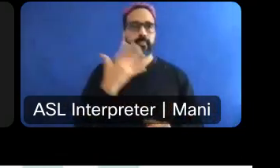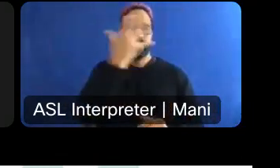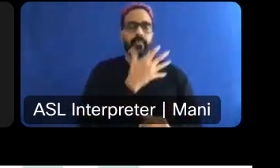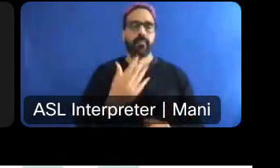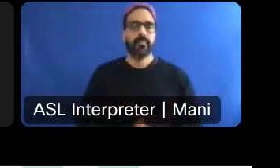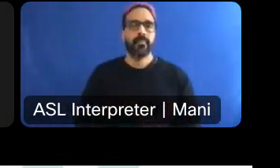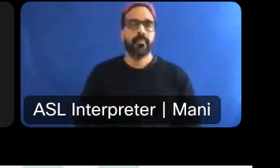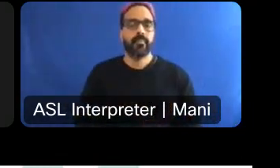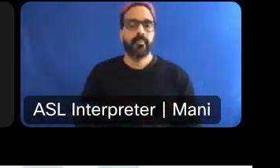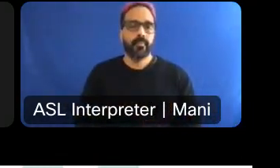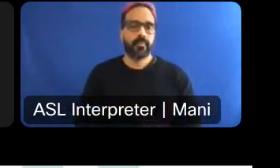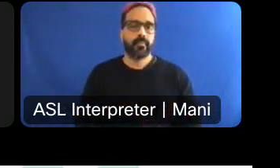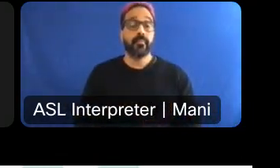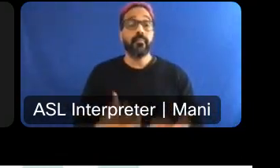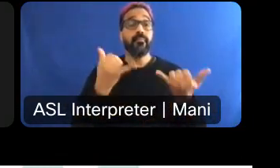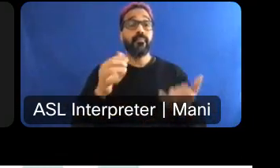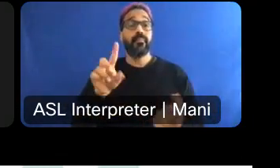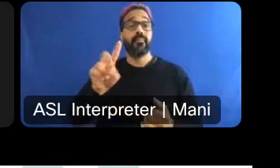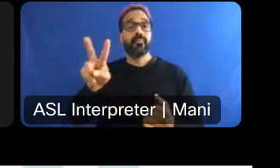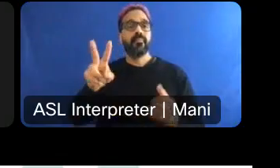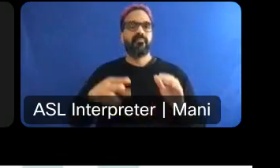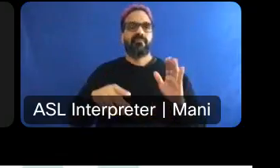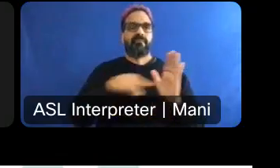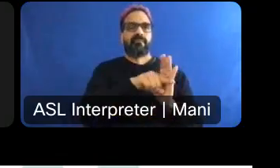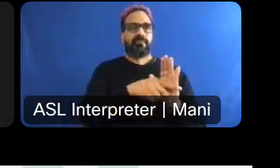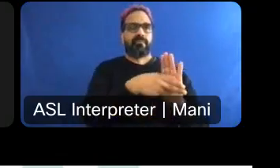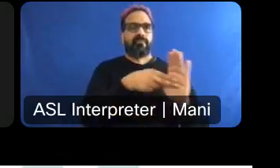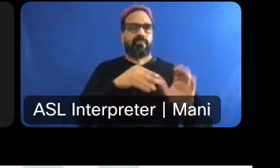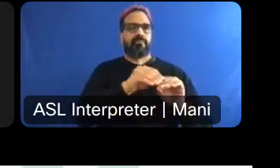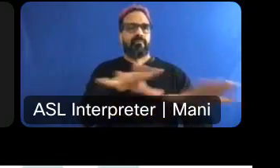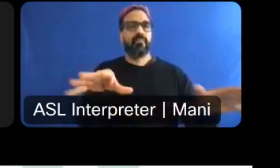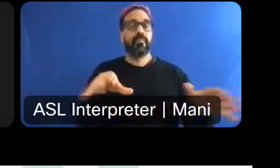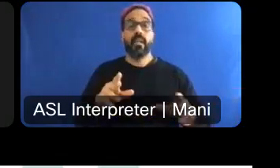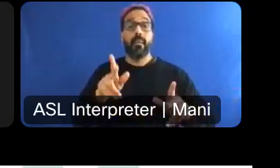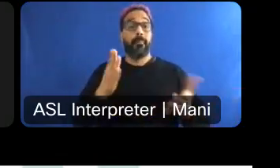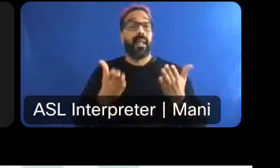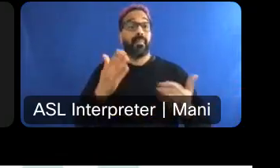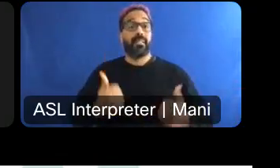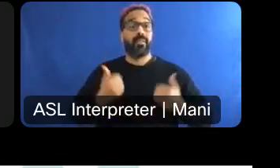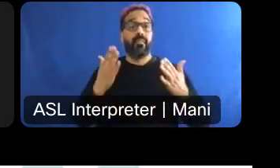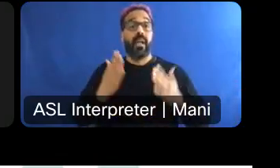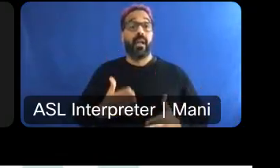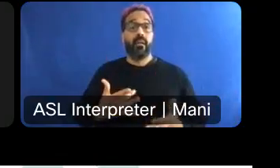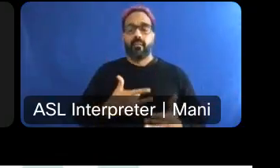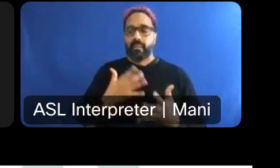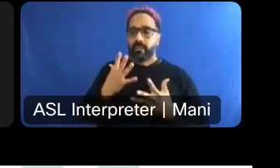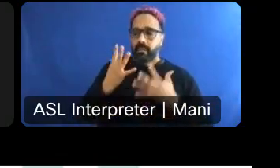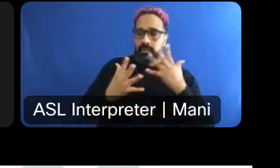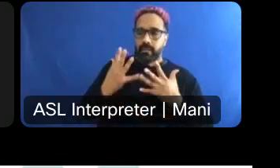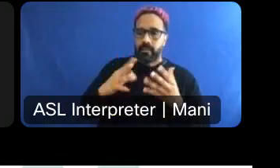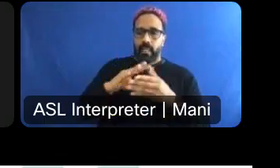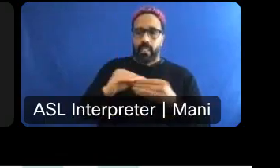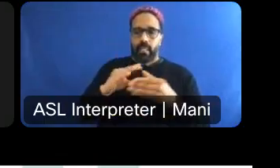With the stigmatization of domestic violence, survivors may be hesitant to reveal the full extent of the abuse they have experienced due